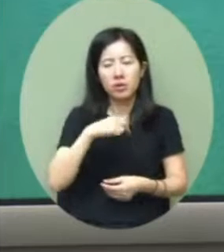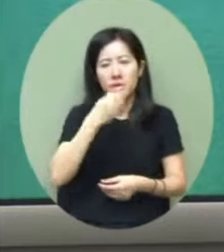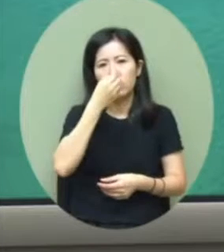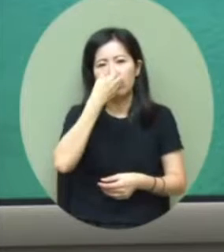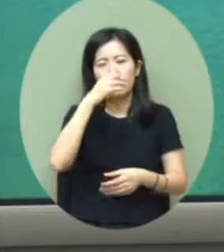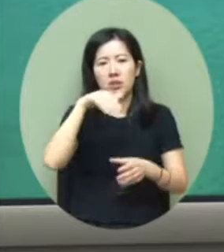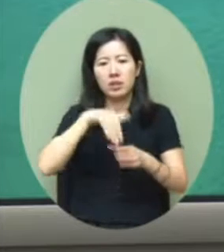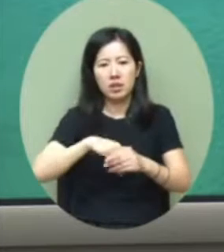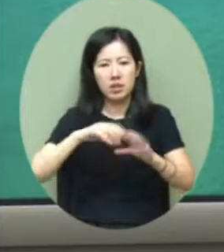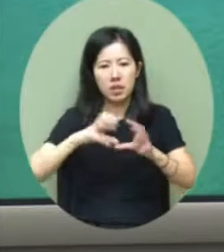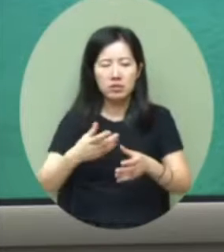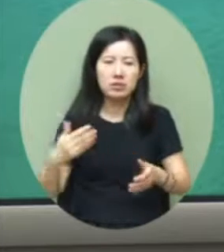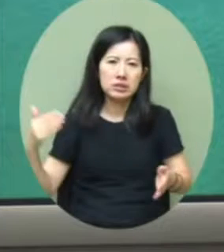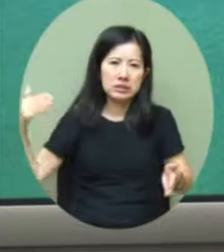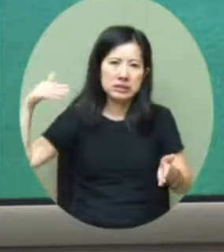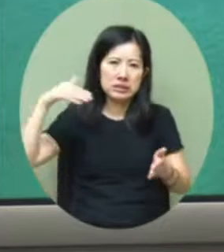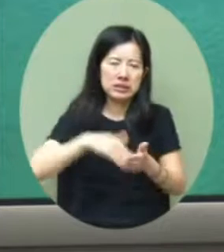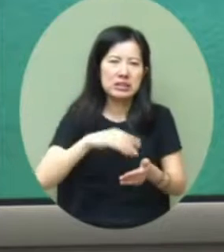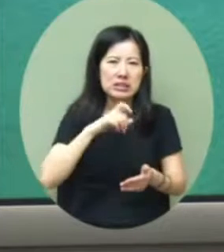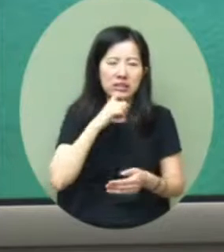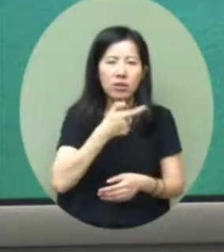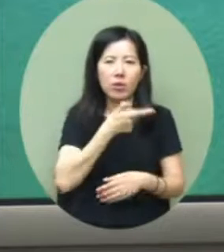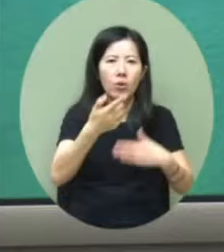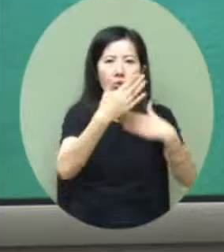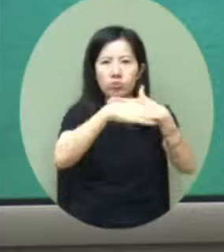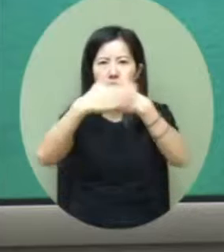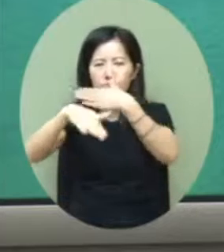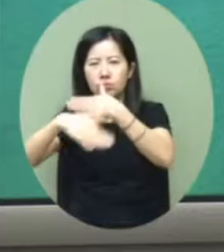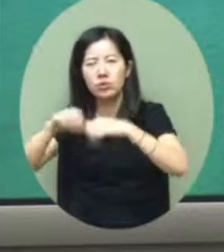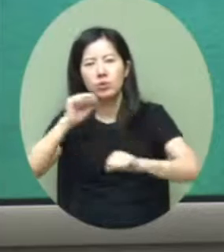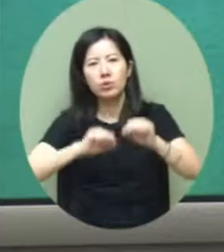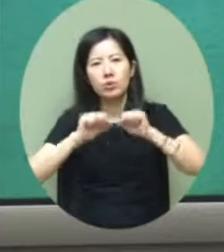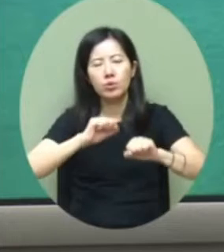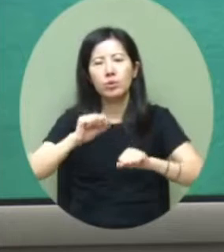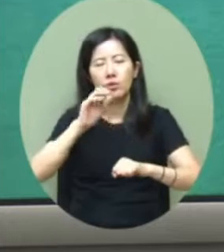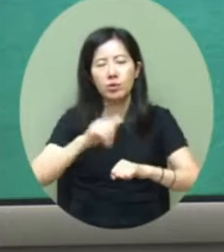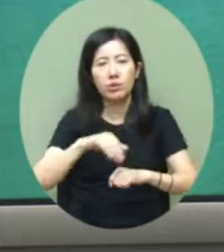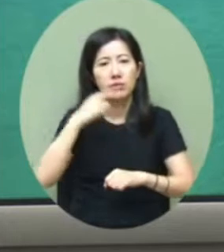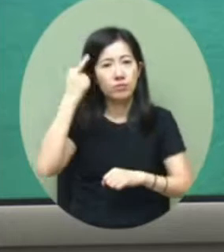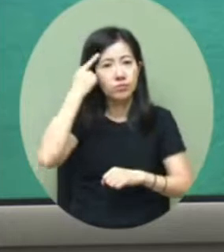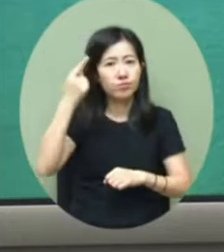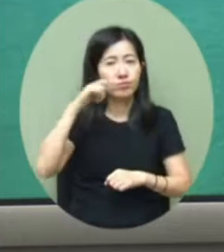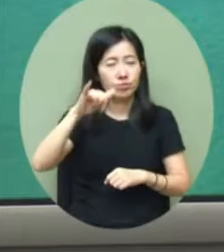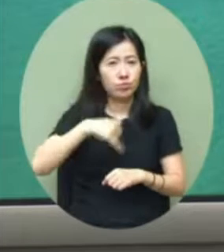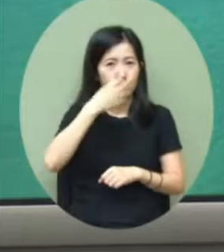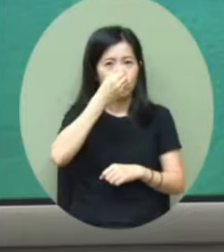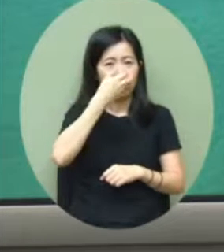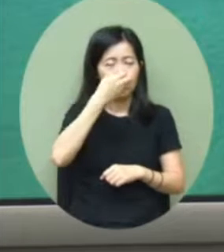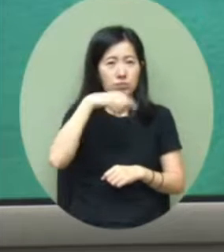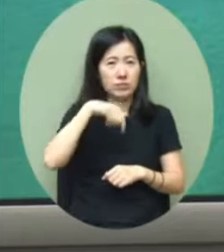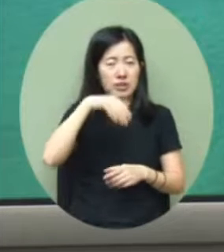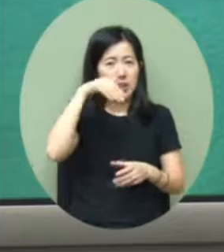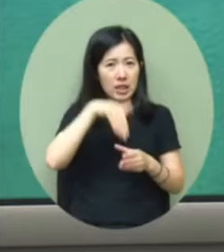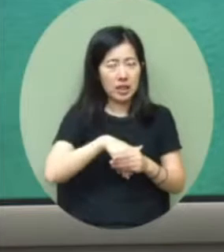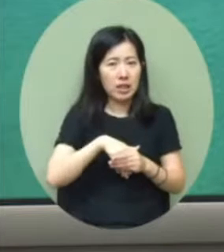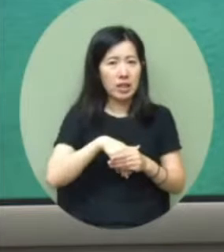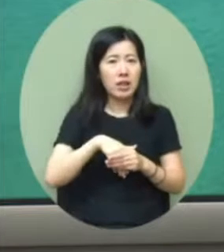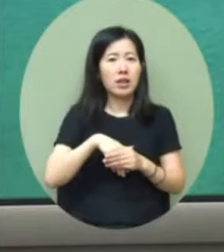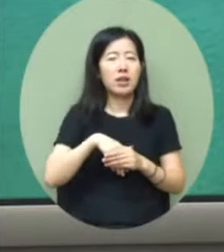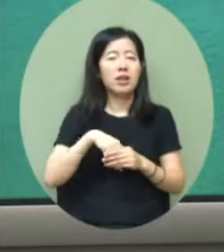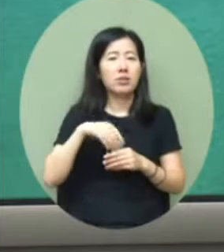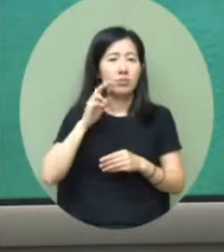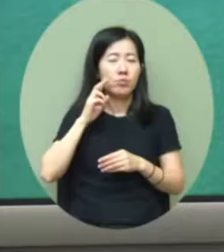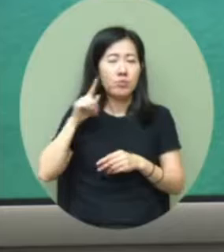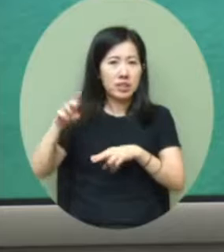to overseas enterprises. The Hong Kong EX will continue to participate in advertising and